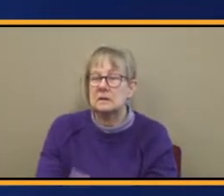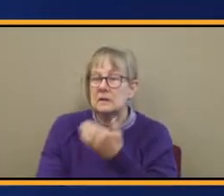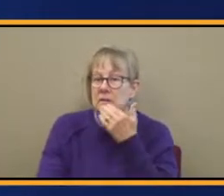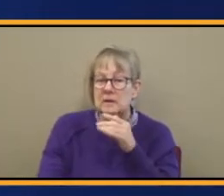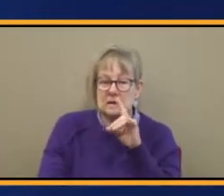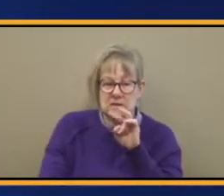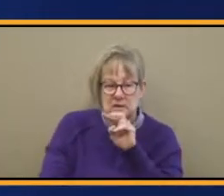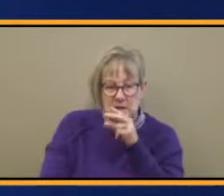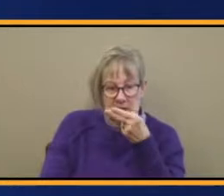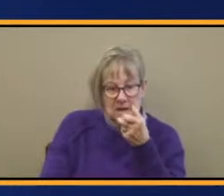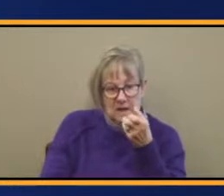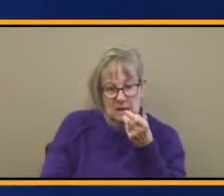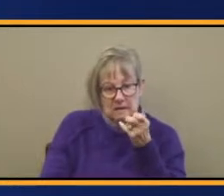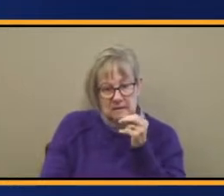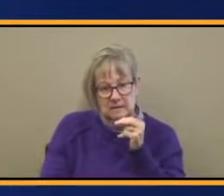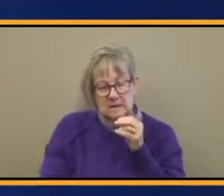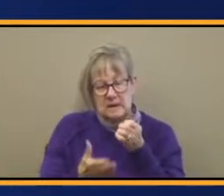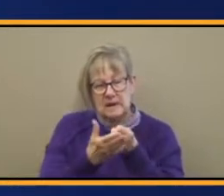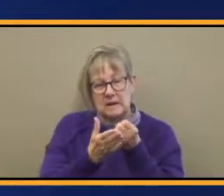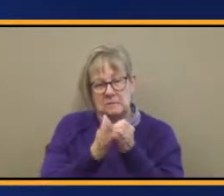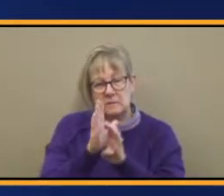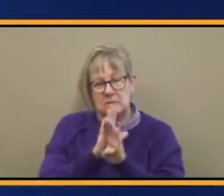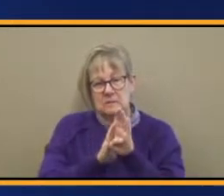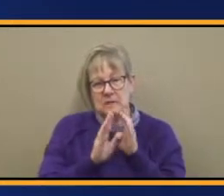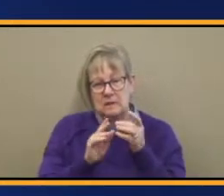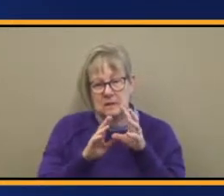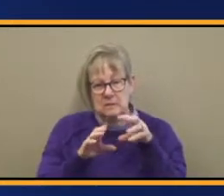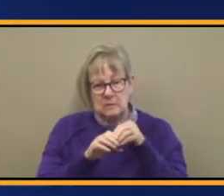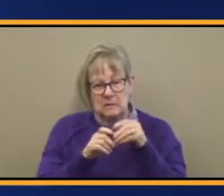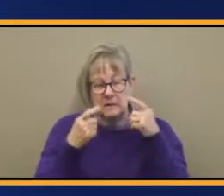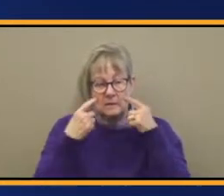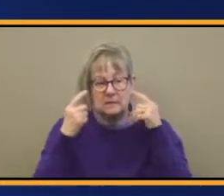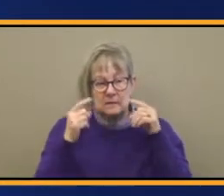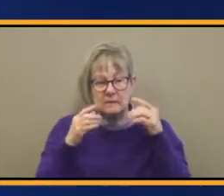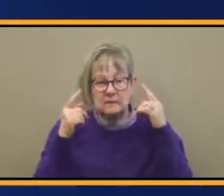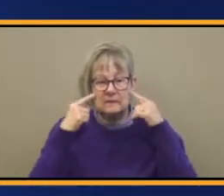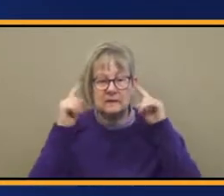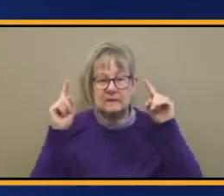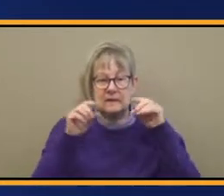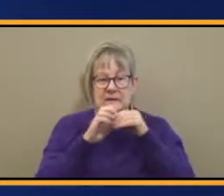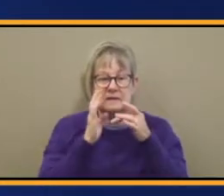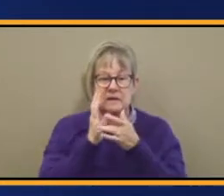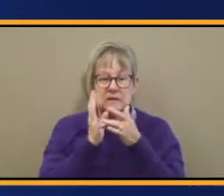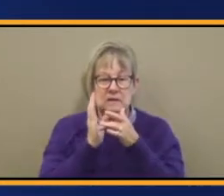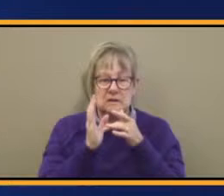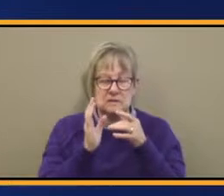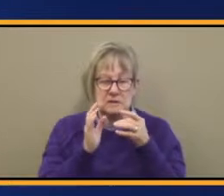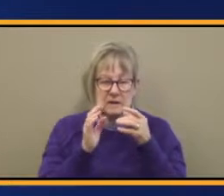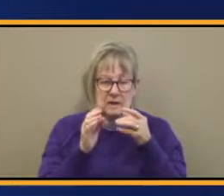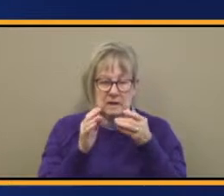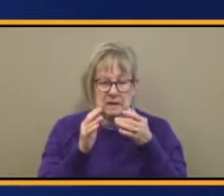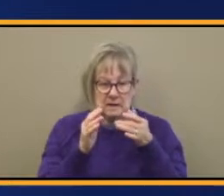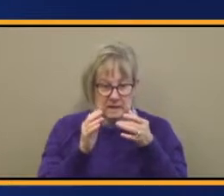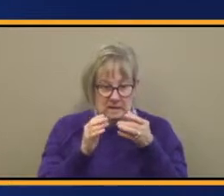Hansen, Economic and International Development. Item 4 is the Success Through Technology Education Foundation delivering their annual report to Council as required by the